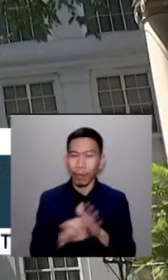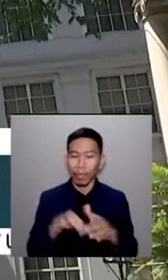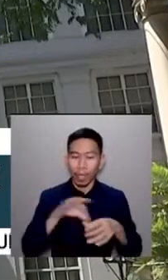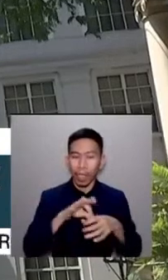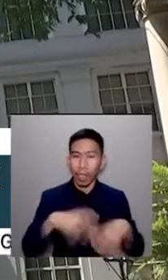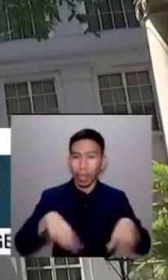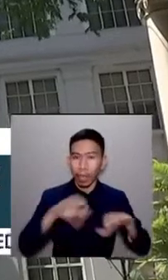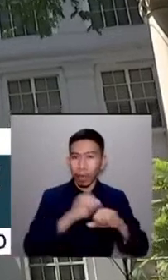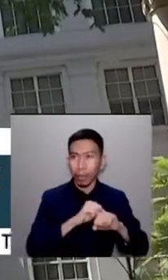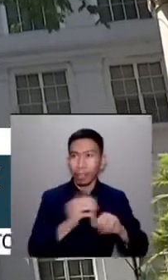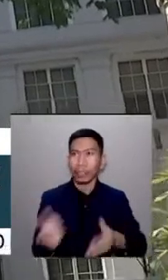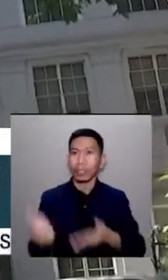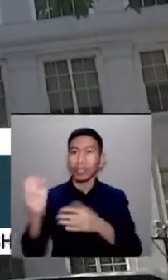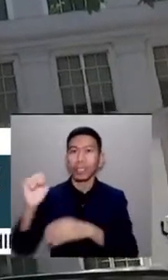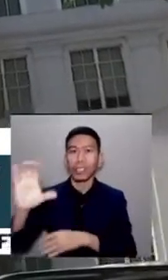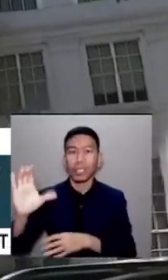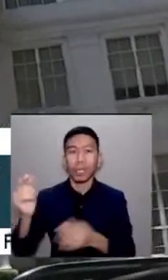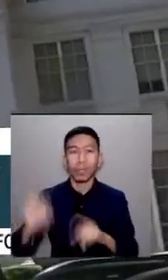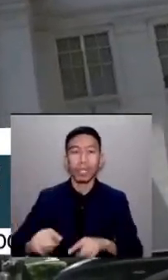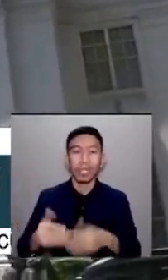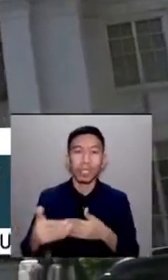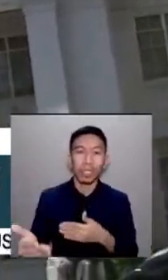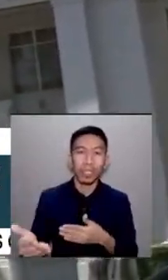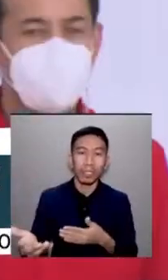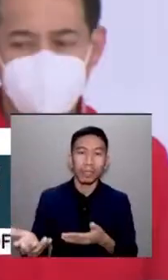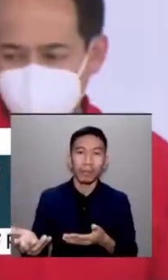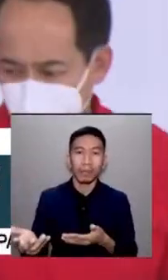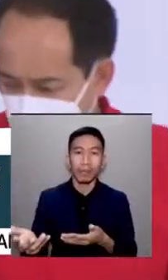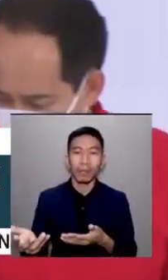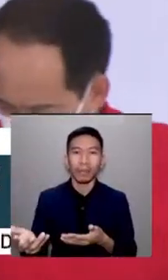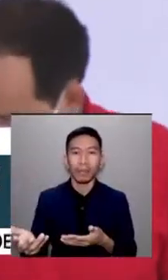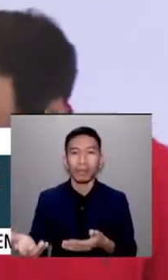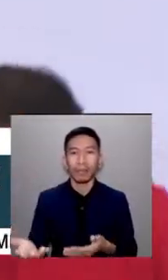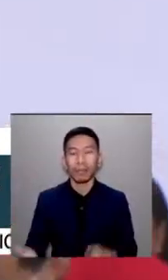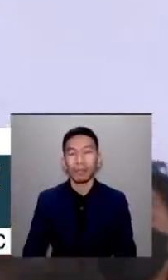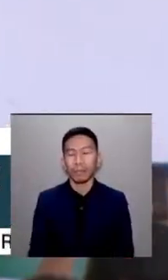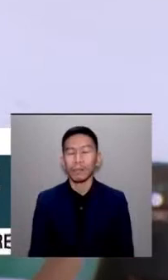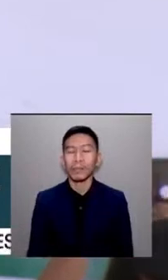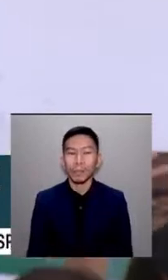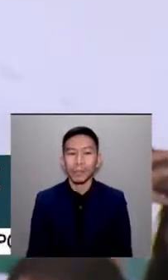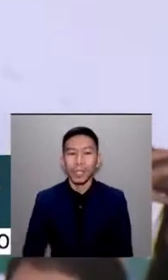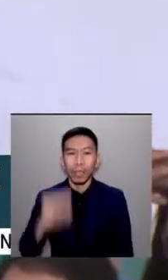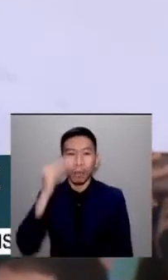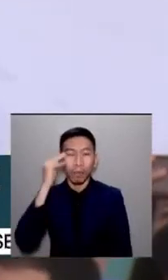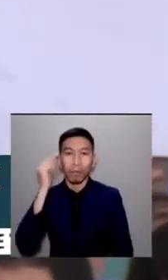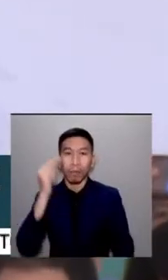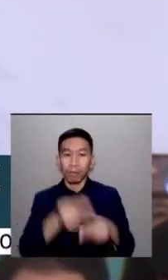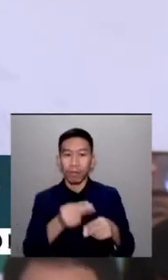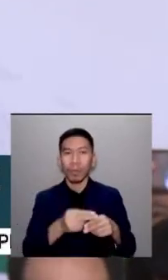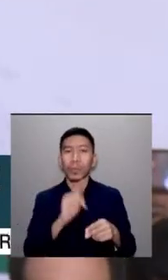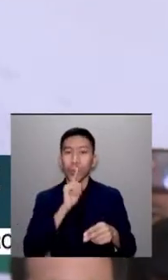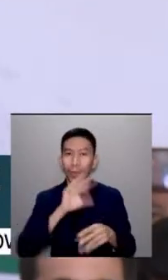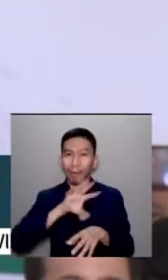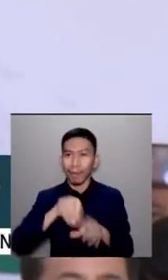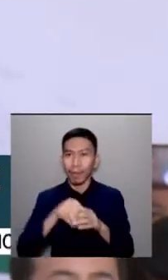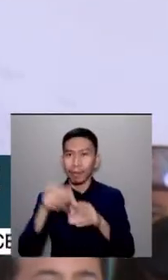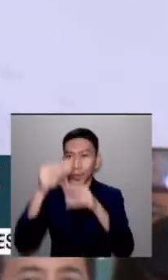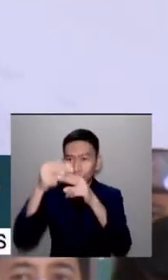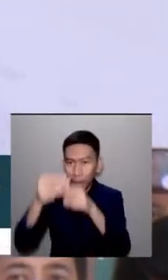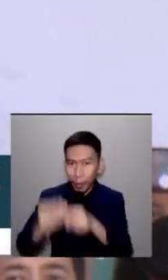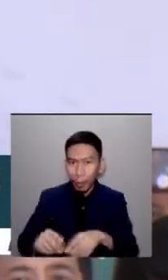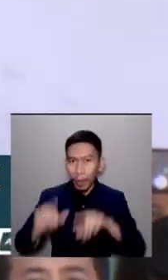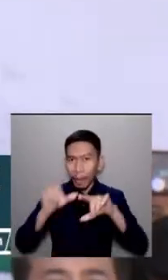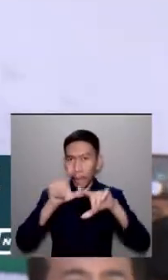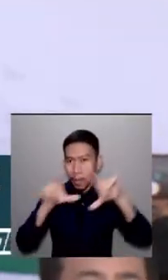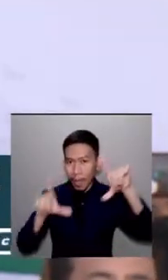happen? He cannot assume office. Marcos's name is included in the ballot, which has already started